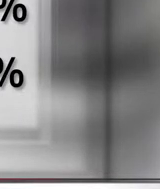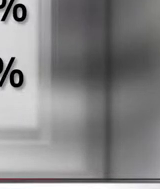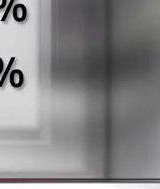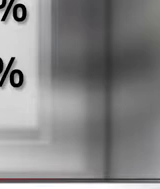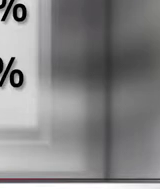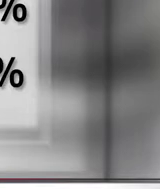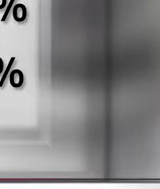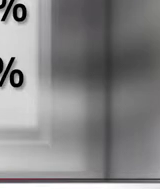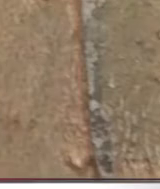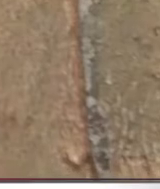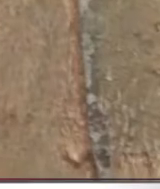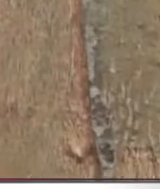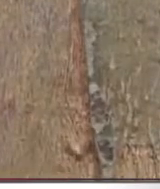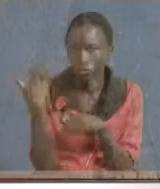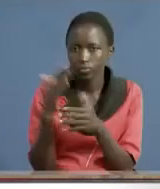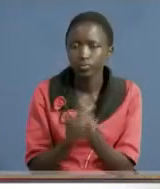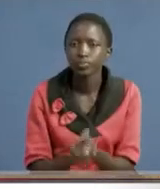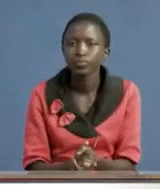63% 4 years ago.